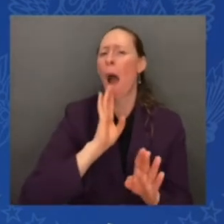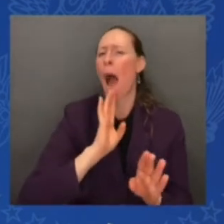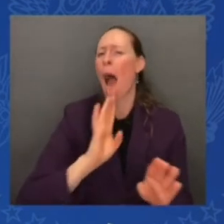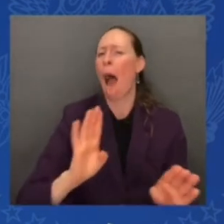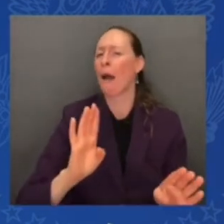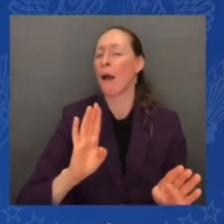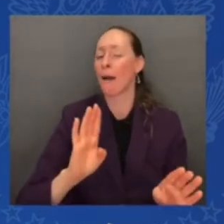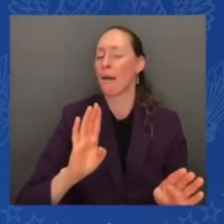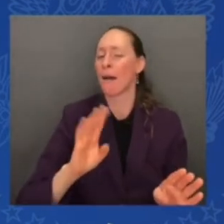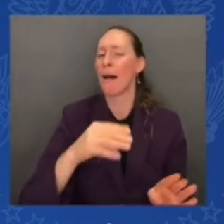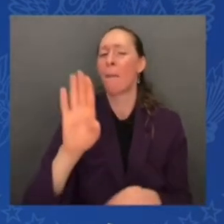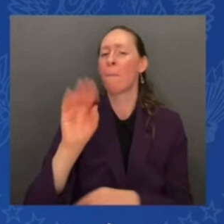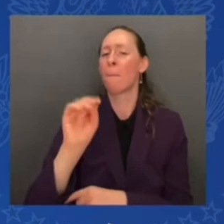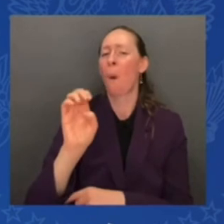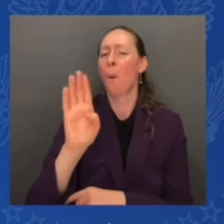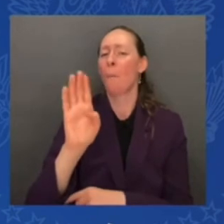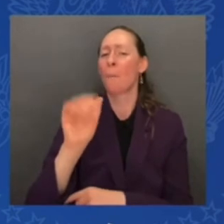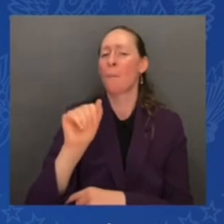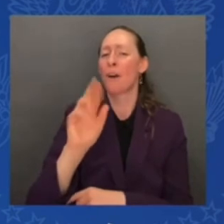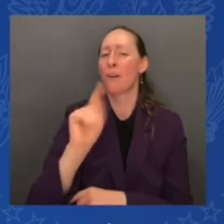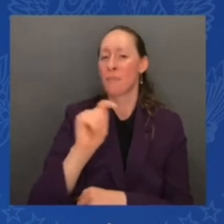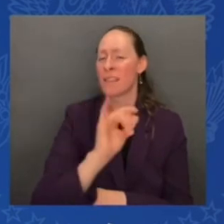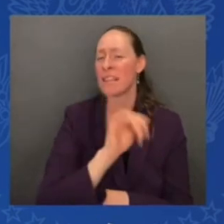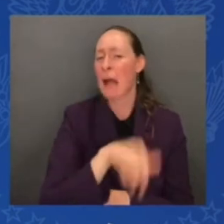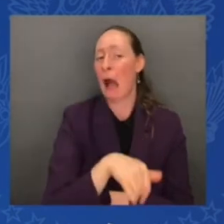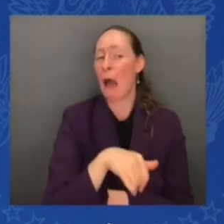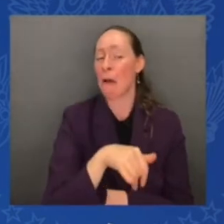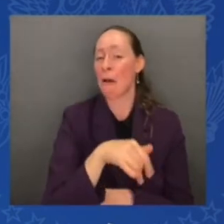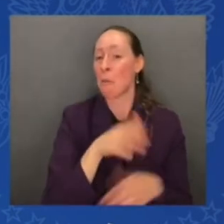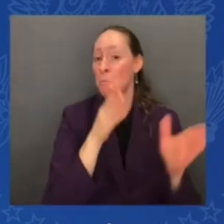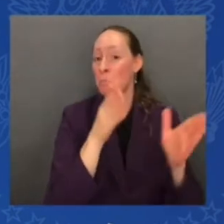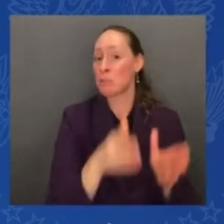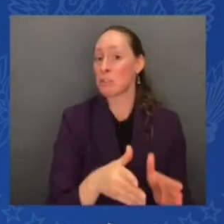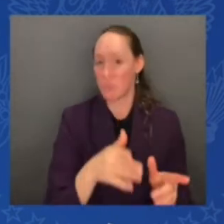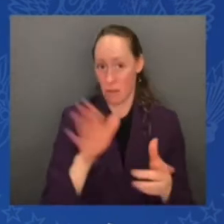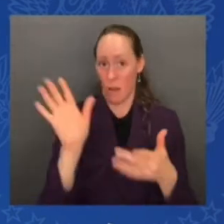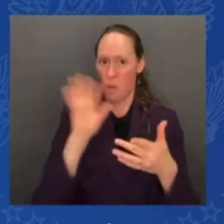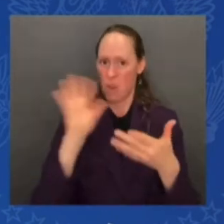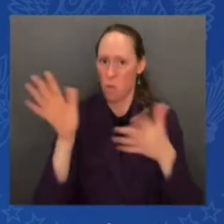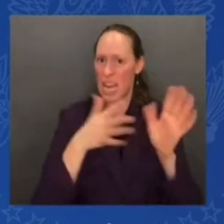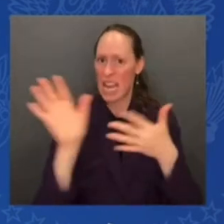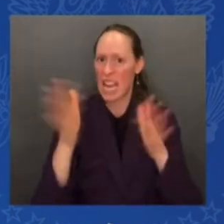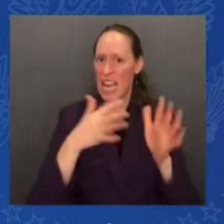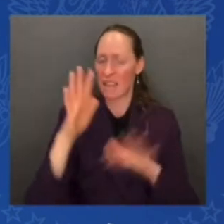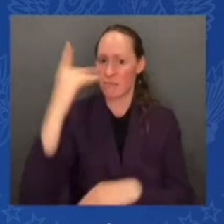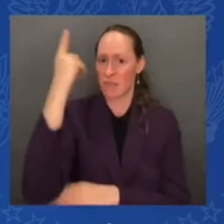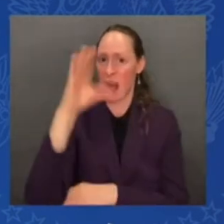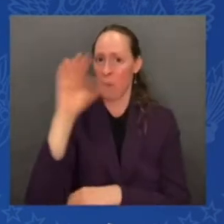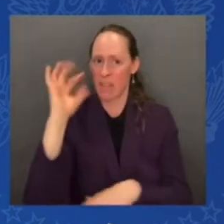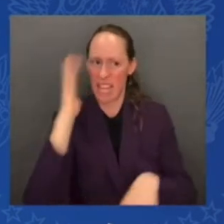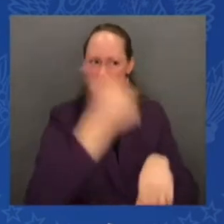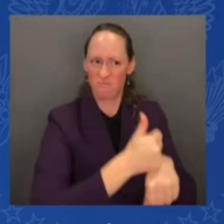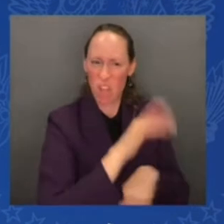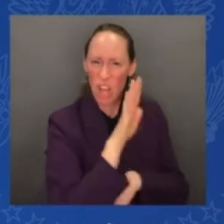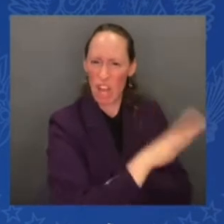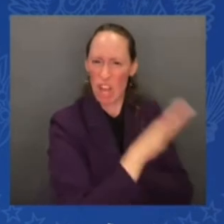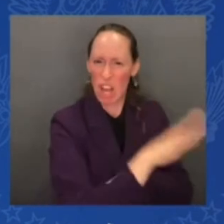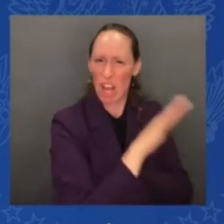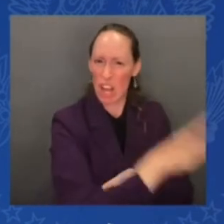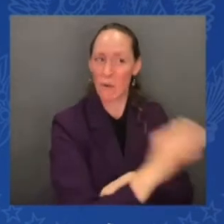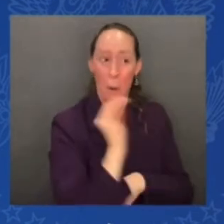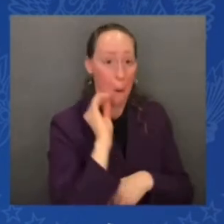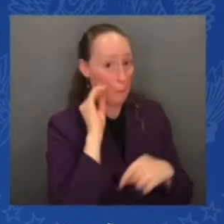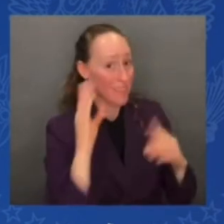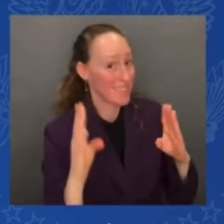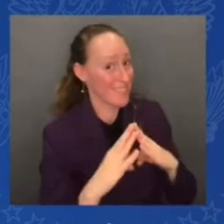who, along with every other Republican, voted against this bill. And it's making all this possible. And she